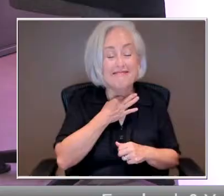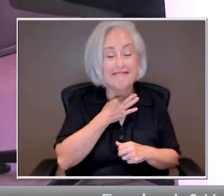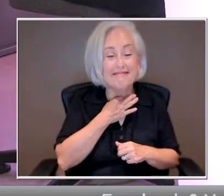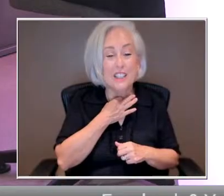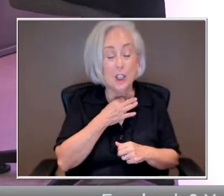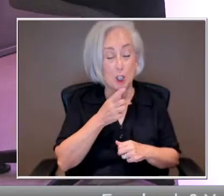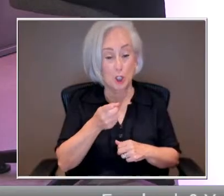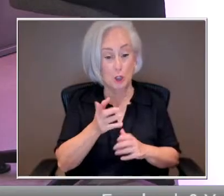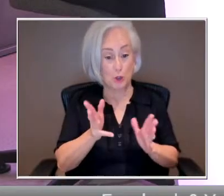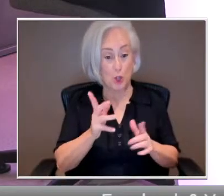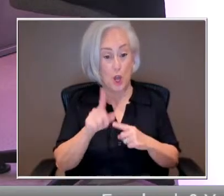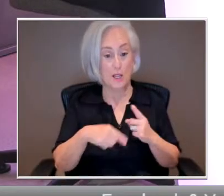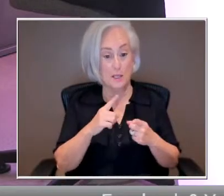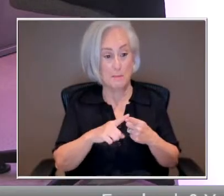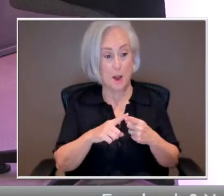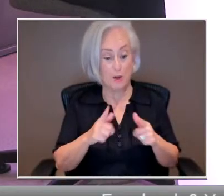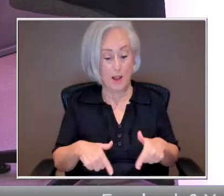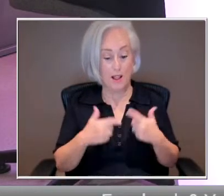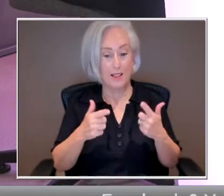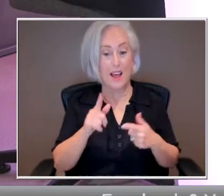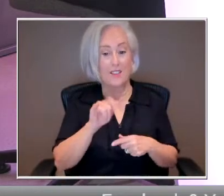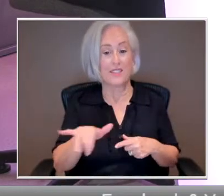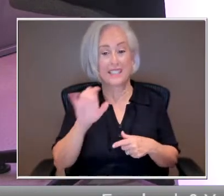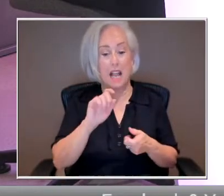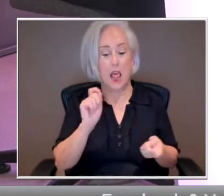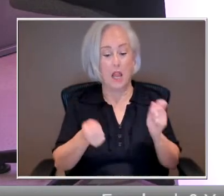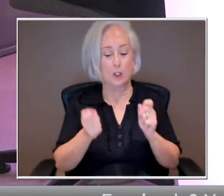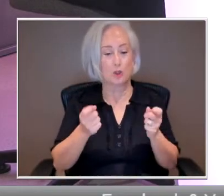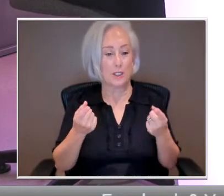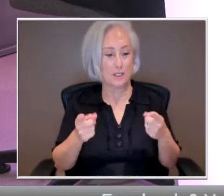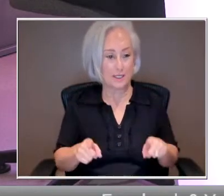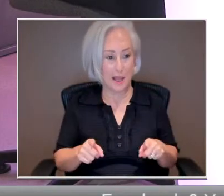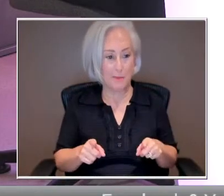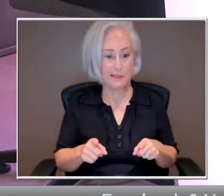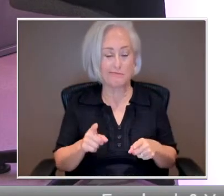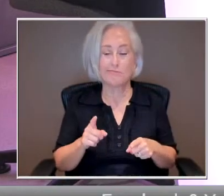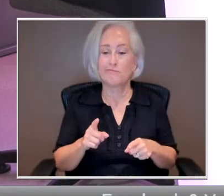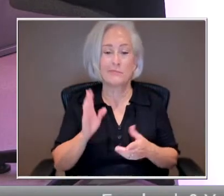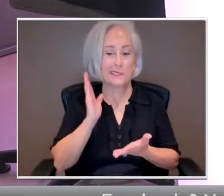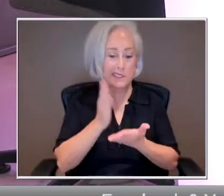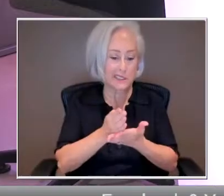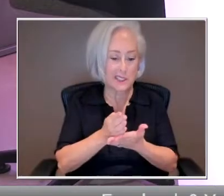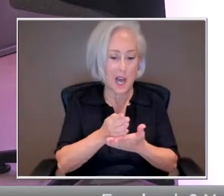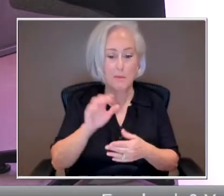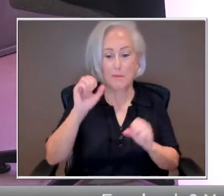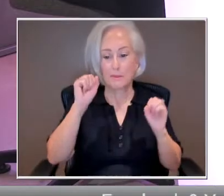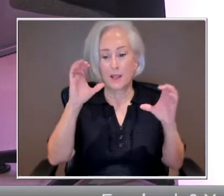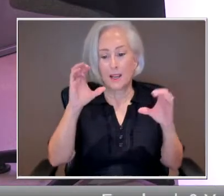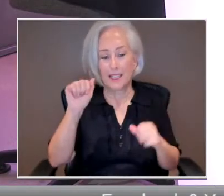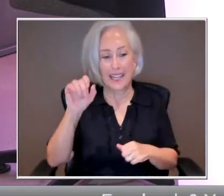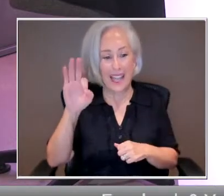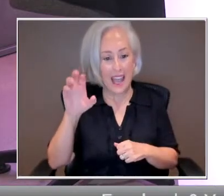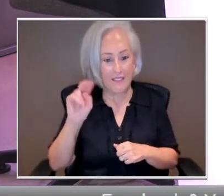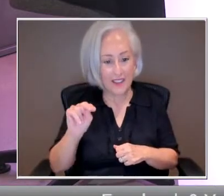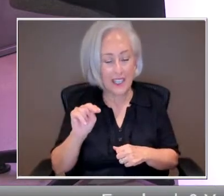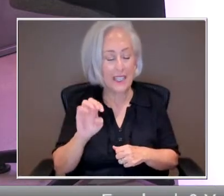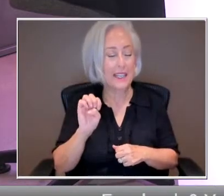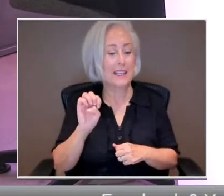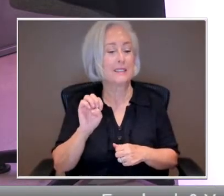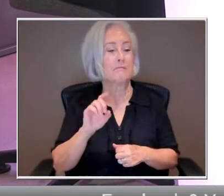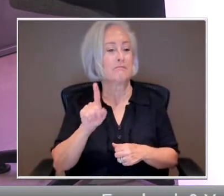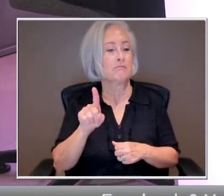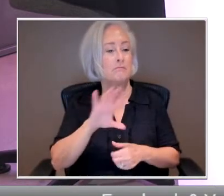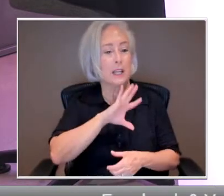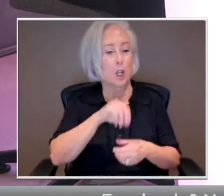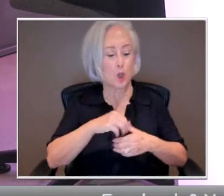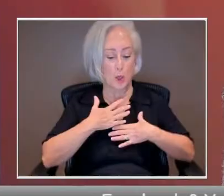about the lifestyle changes you made, cutting out caffeine and implementing these breathing techniques. How do you implement the breathing